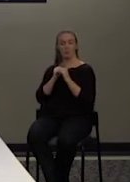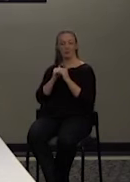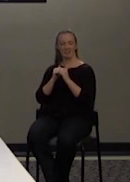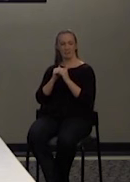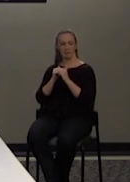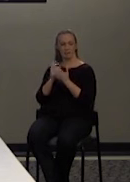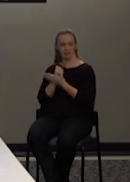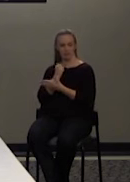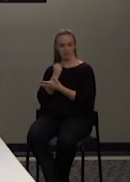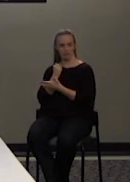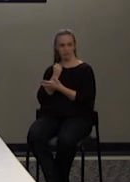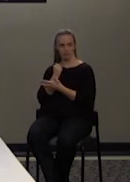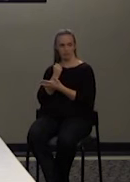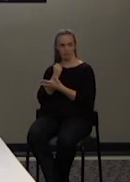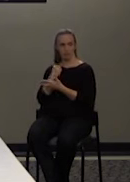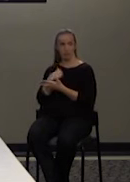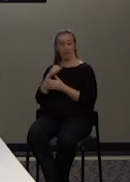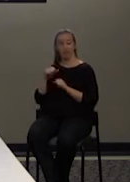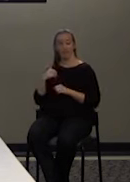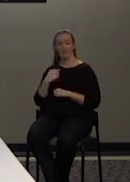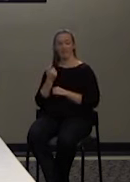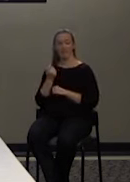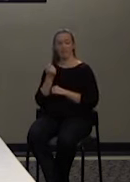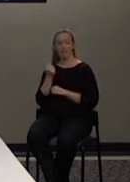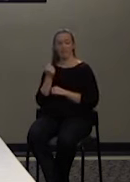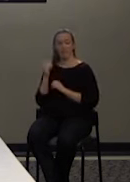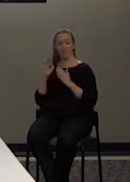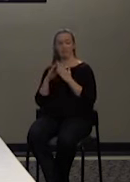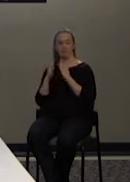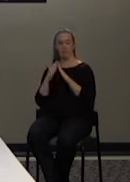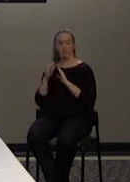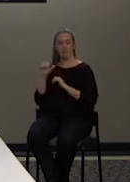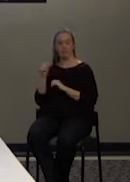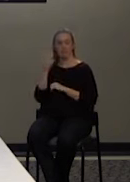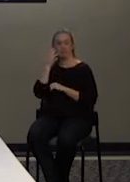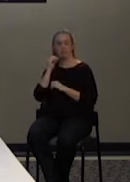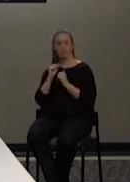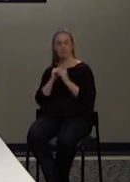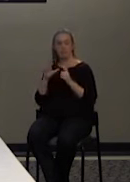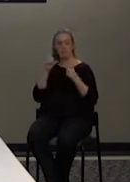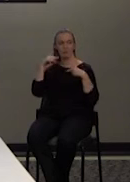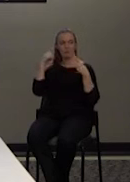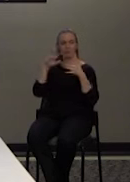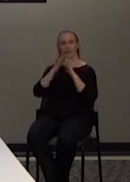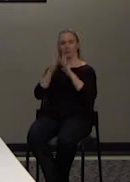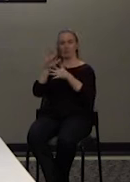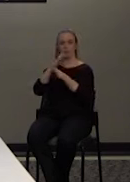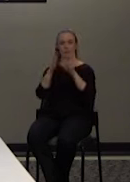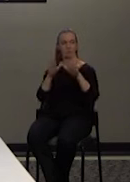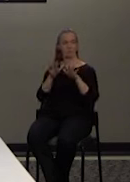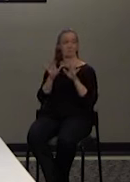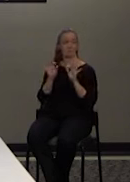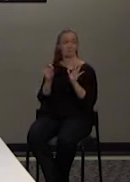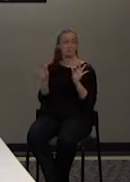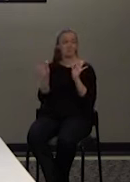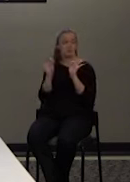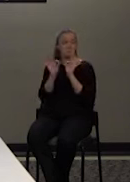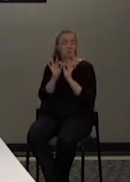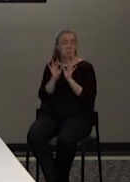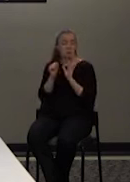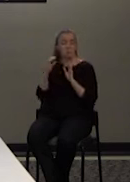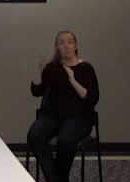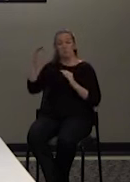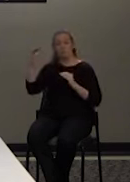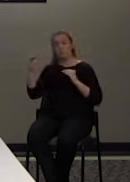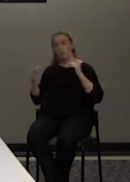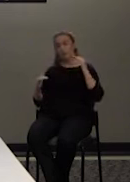little downtown Lexington experience without all the craziness. And so there's a lot of value to that. And so